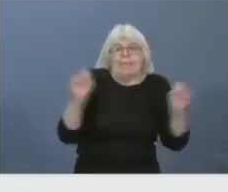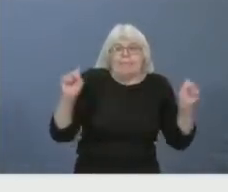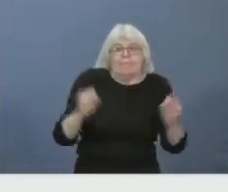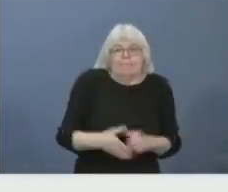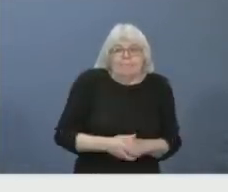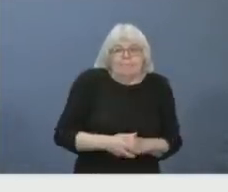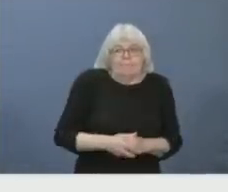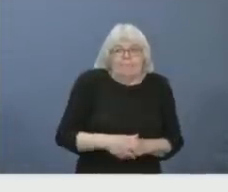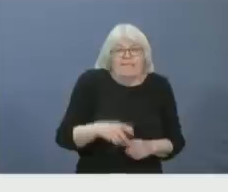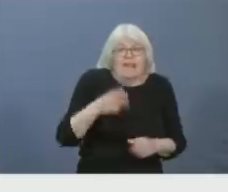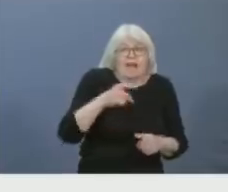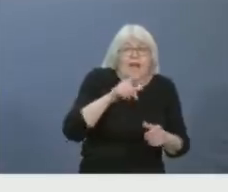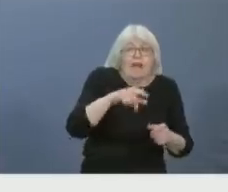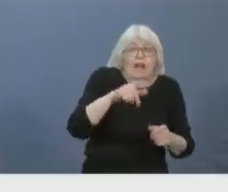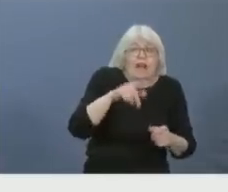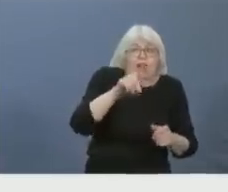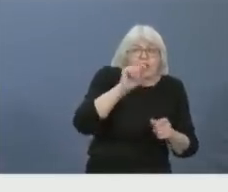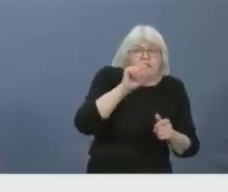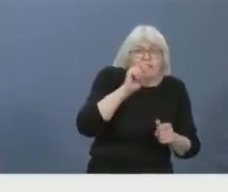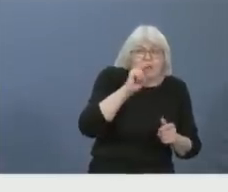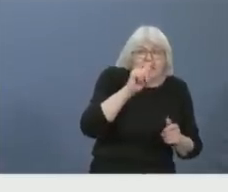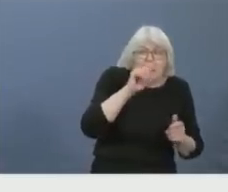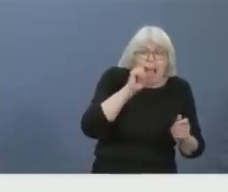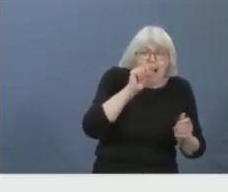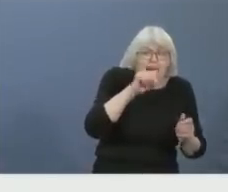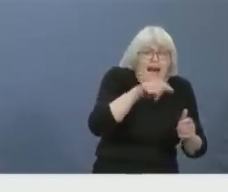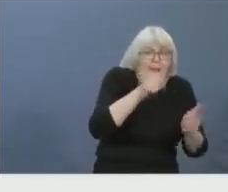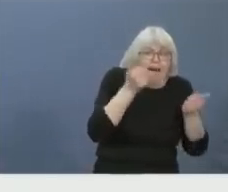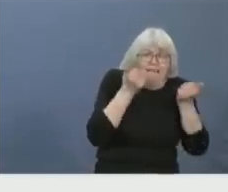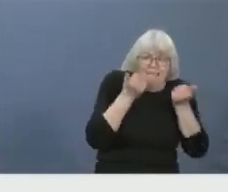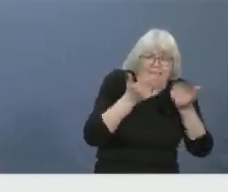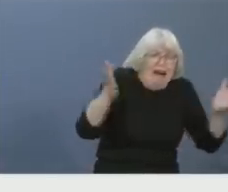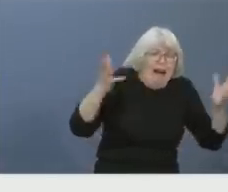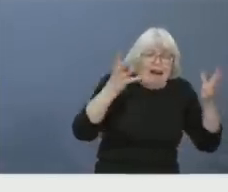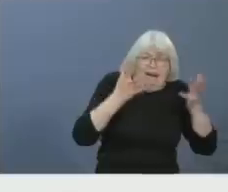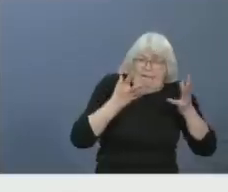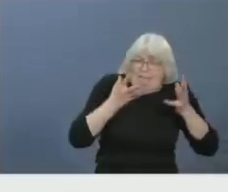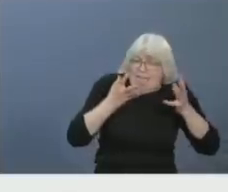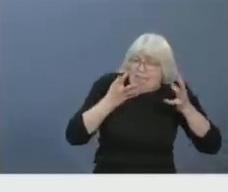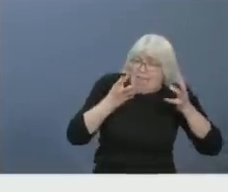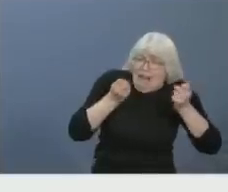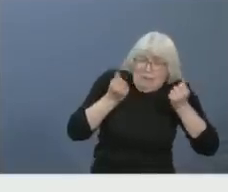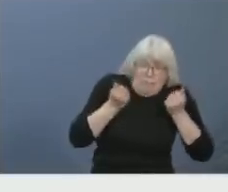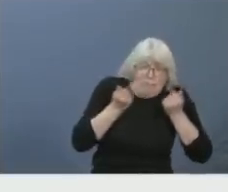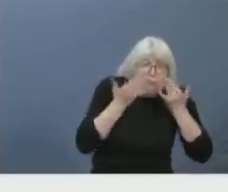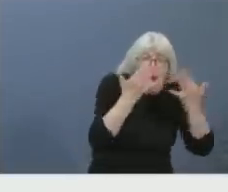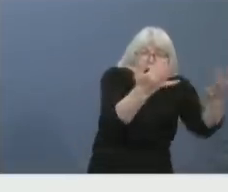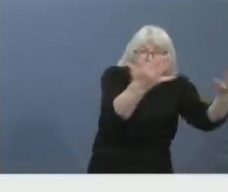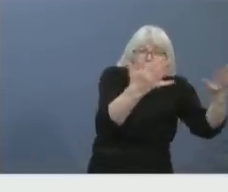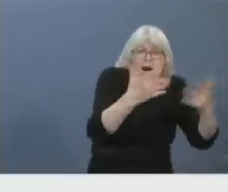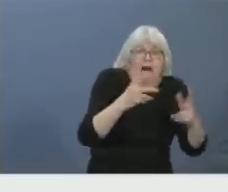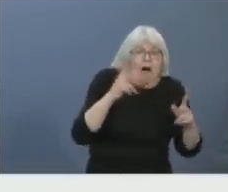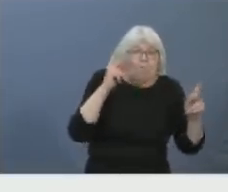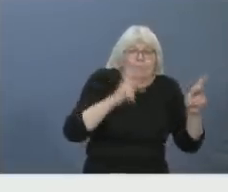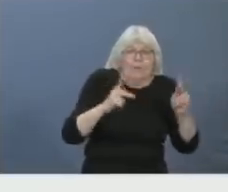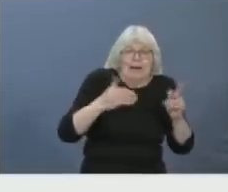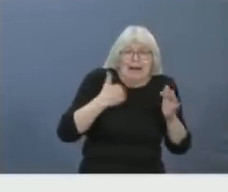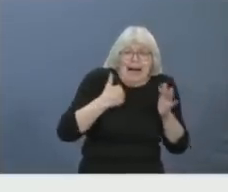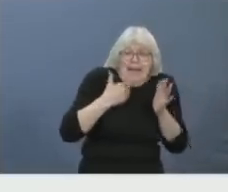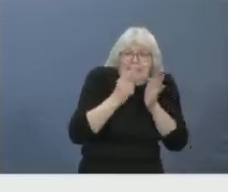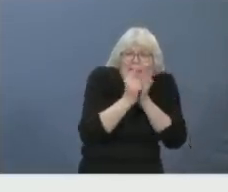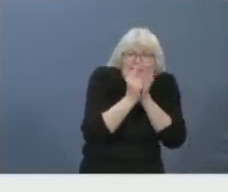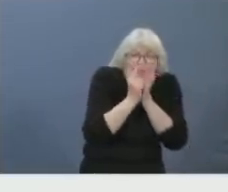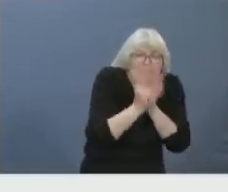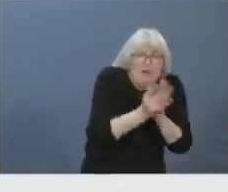was so quick. That fire moved so fast, and people had certainly had minutes in some cases to get out of